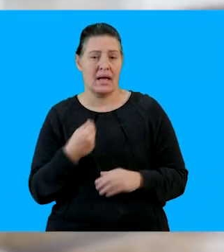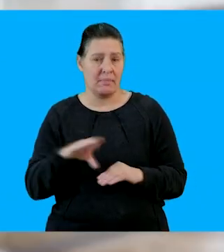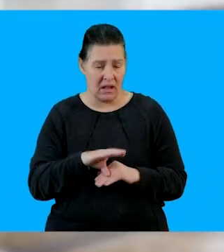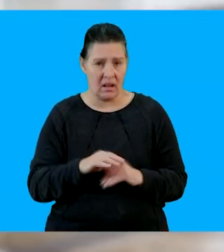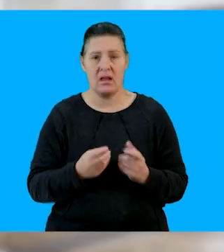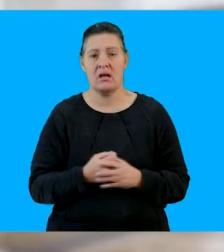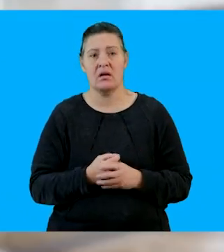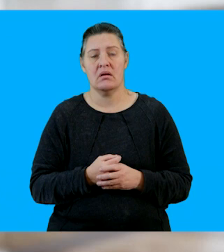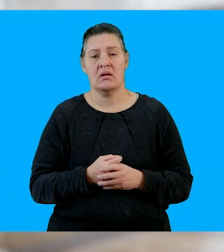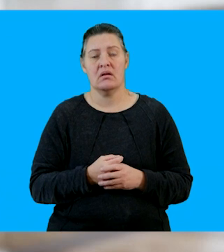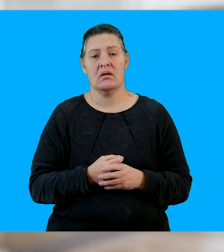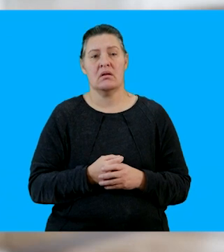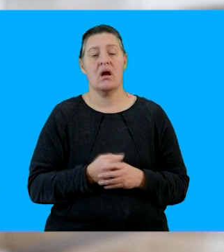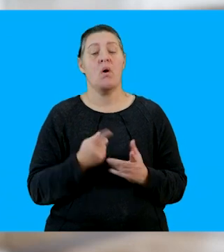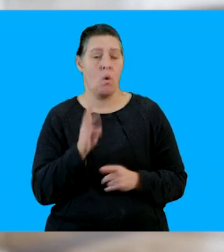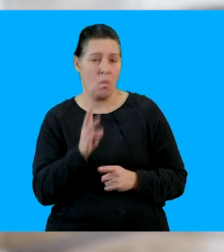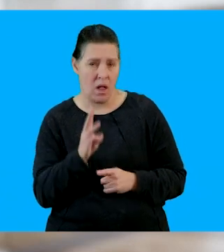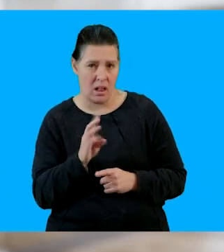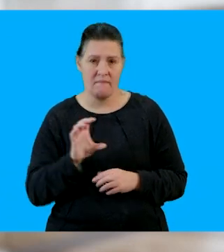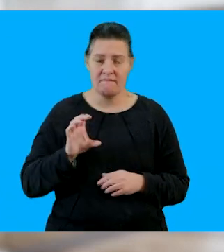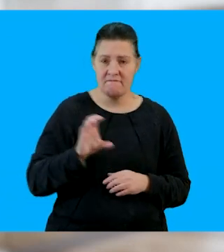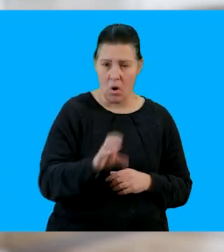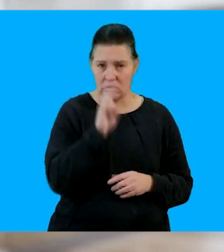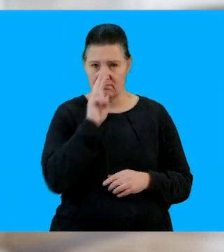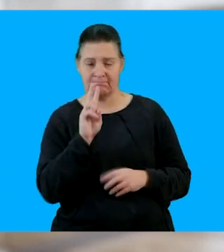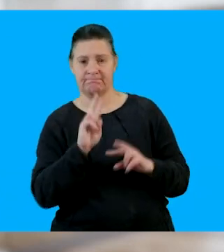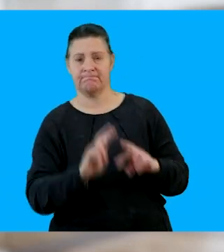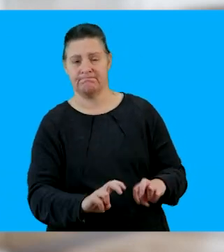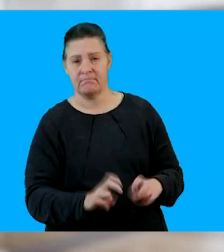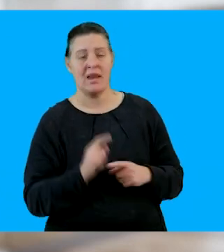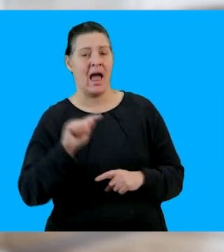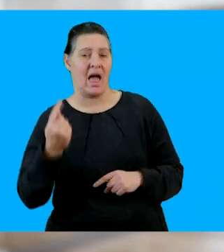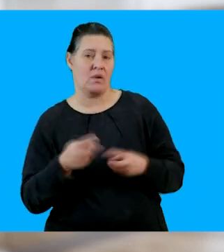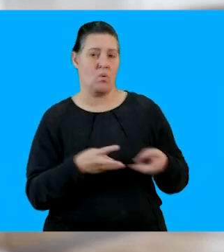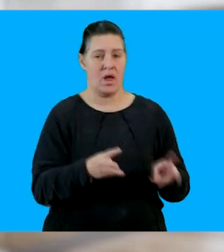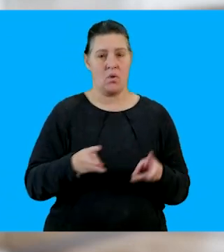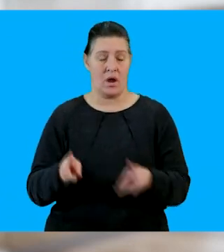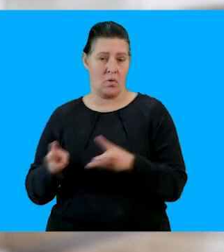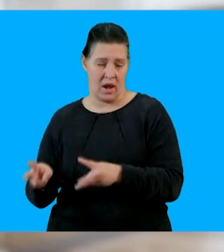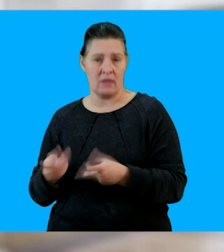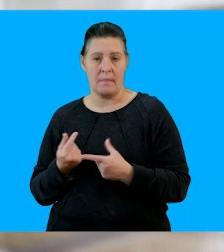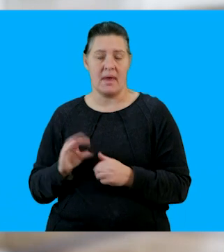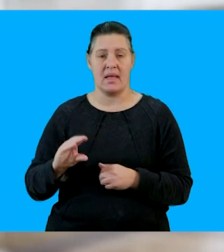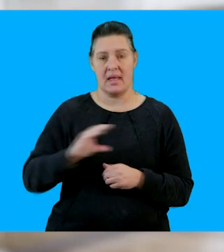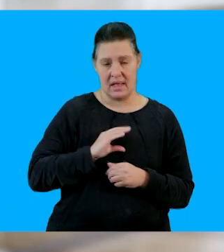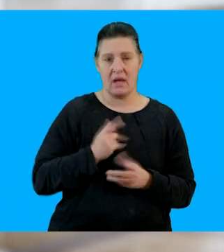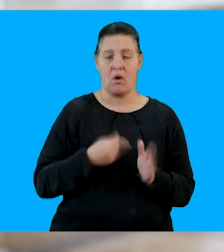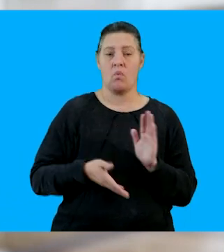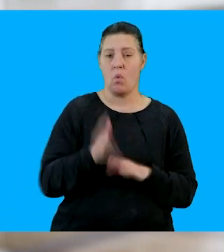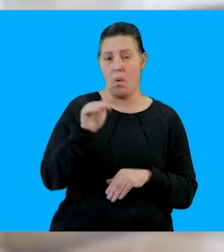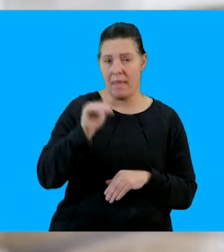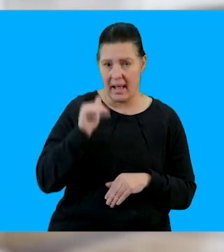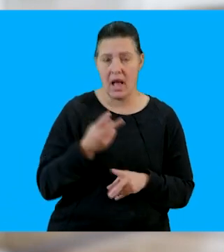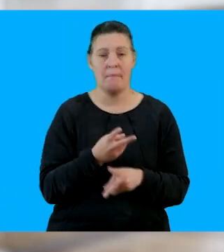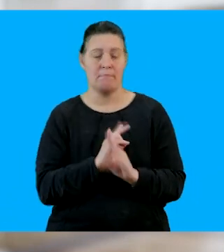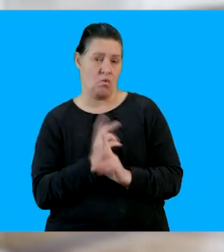owner, if you don't have enough capital as the owner, you will be forced to look into other ways of getting money, like going to the